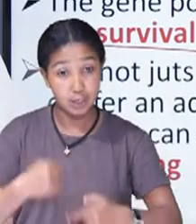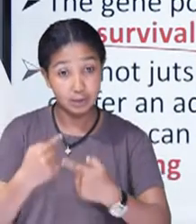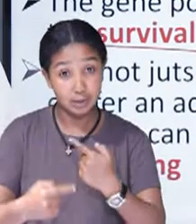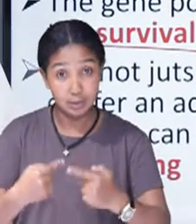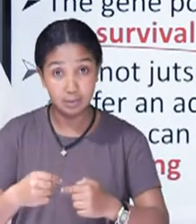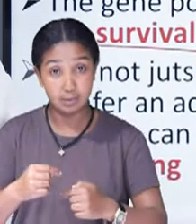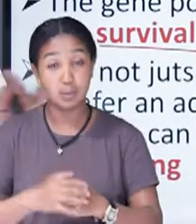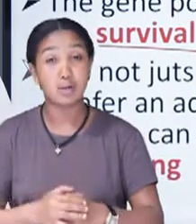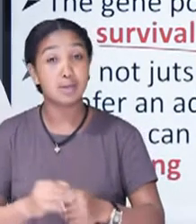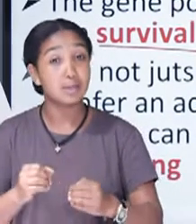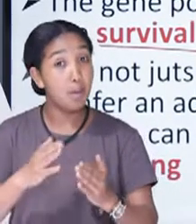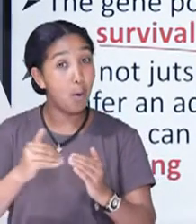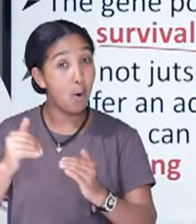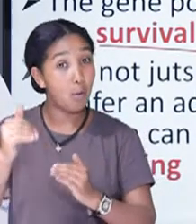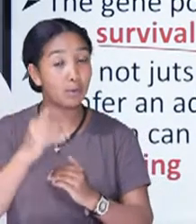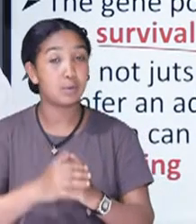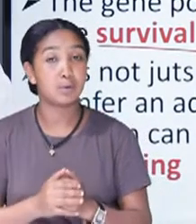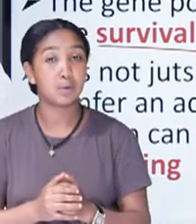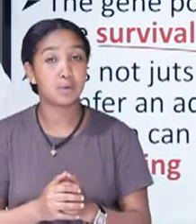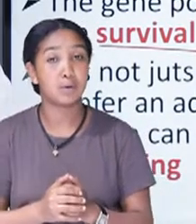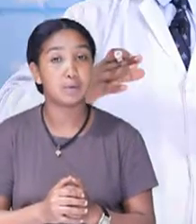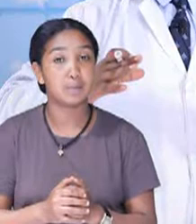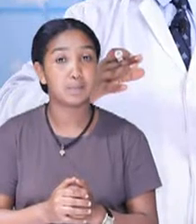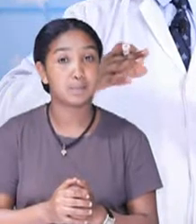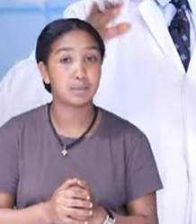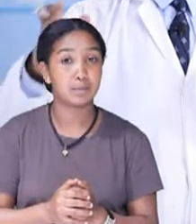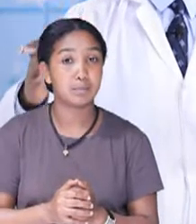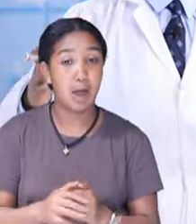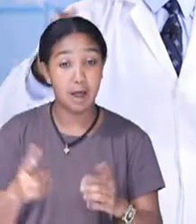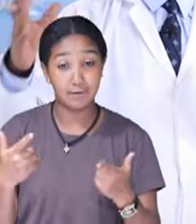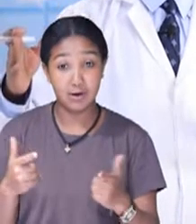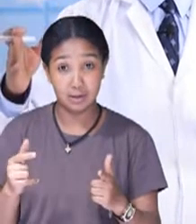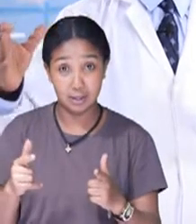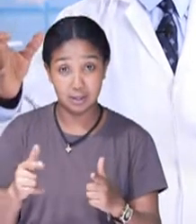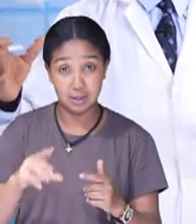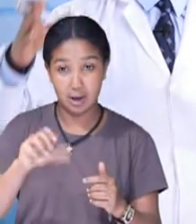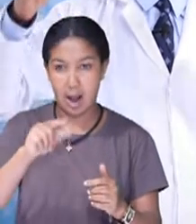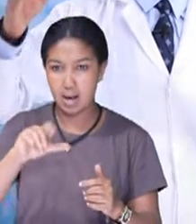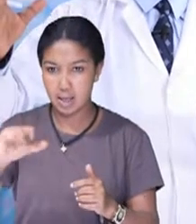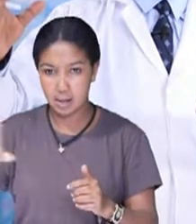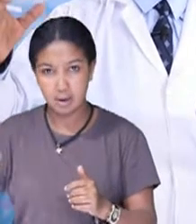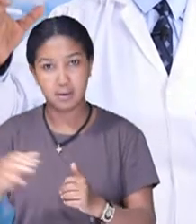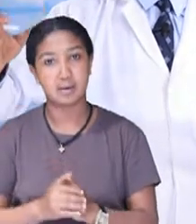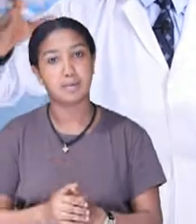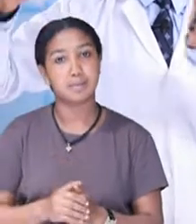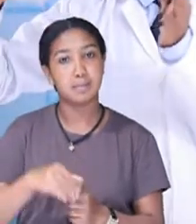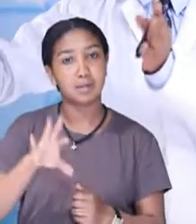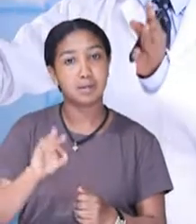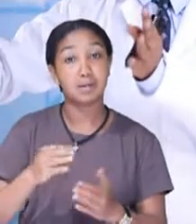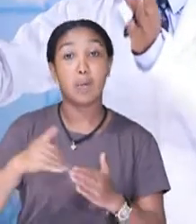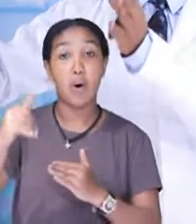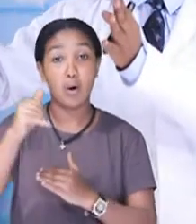pool, the more the advantageous alleles present in the gene pool,